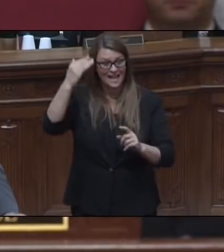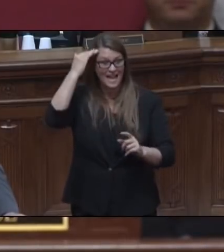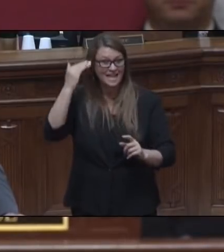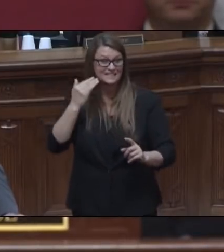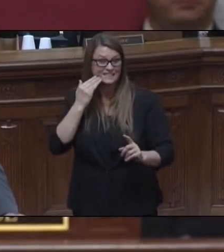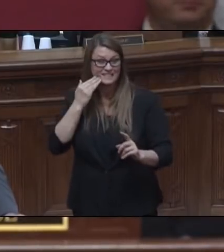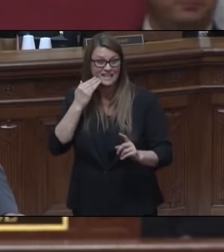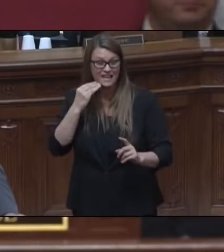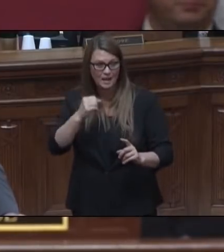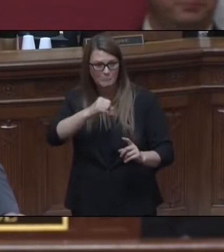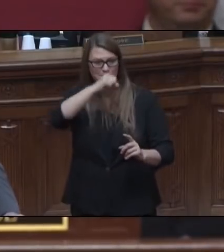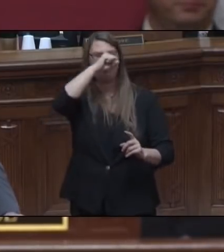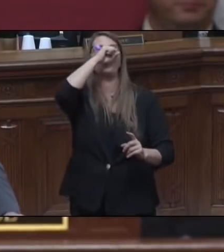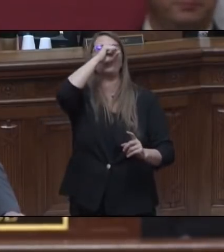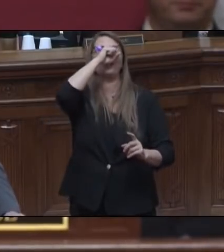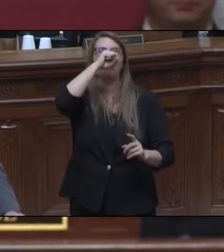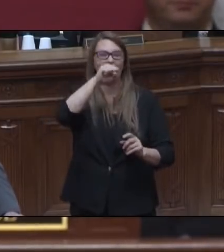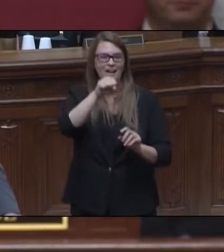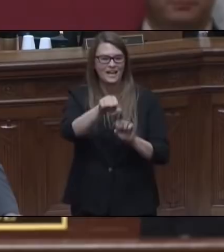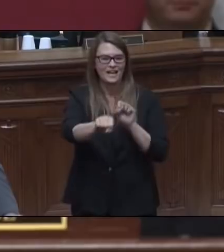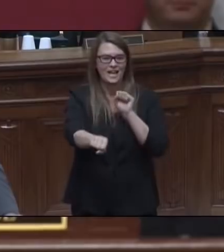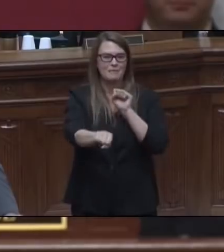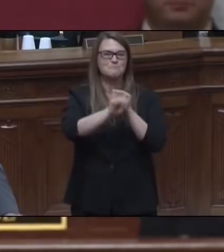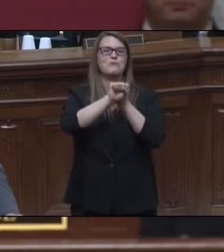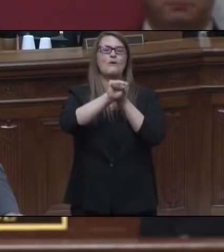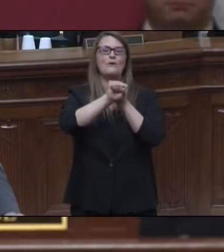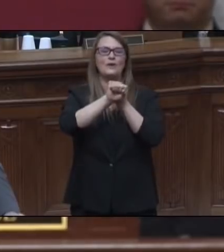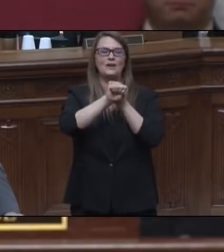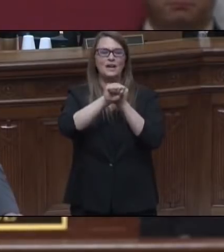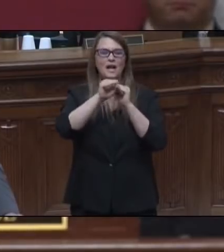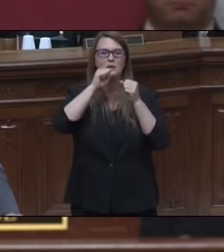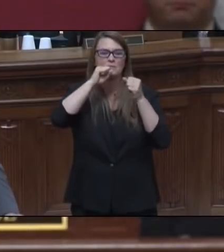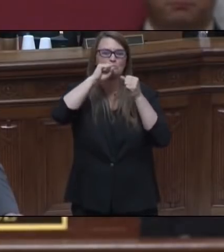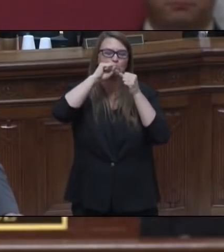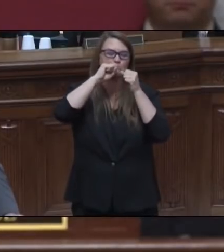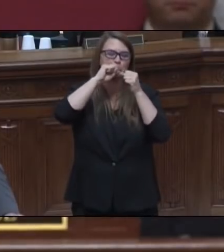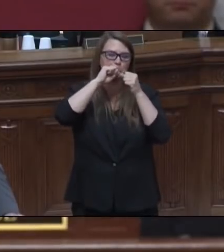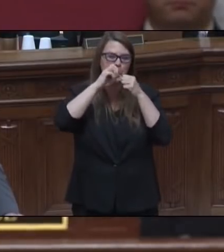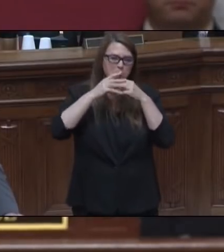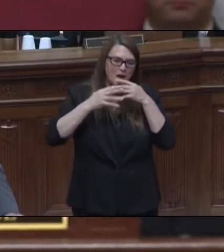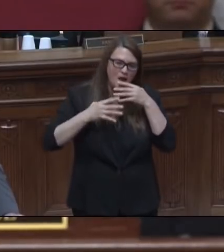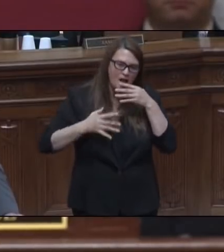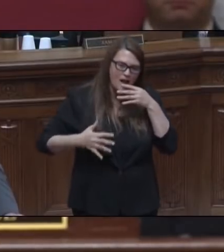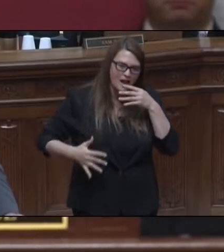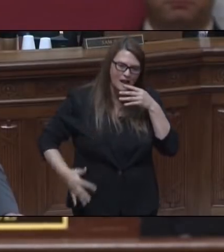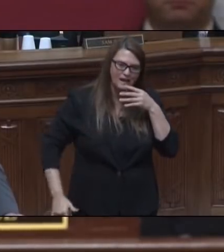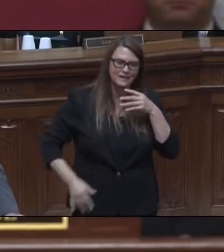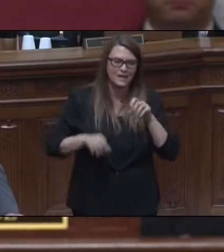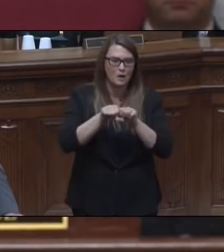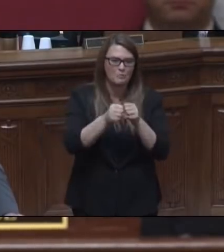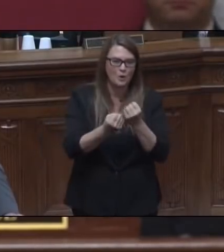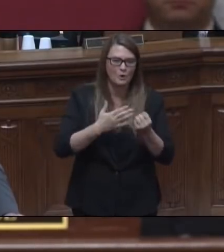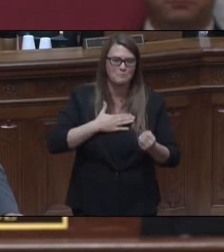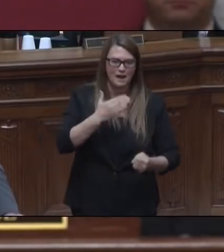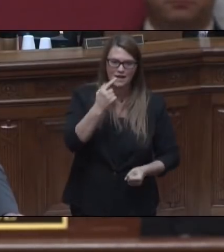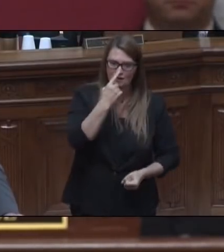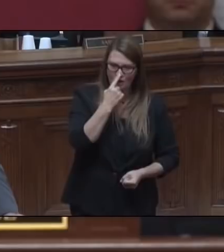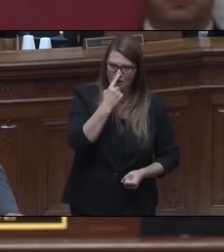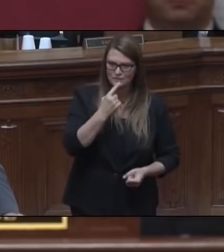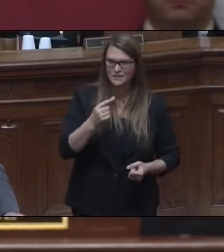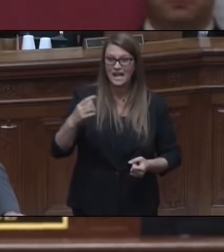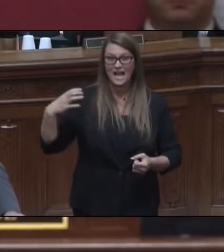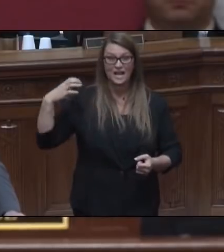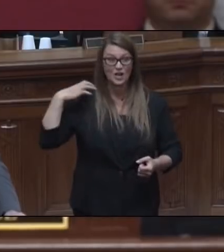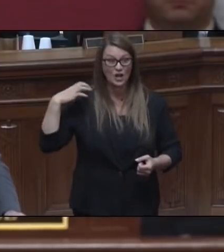right into my nose. When he does, blood is going everywhere as I have a broken nose, and the coach continues